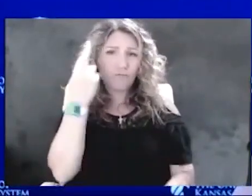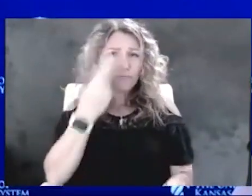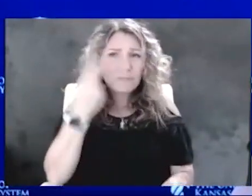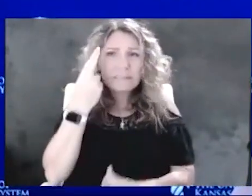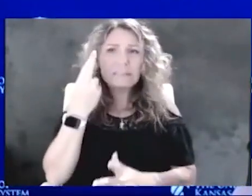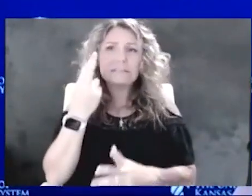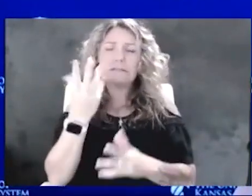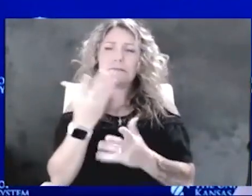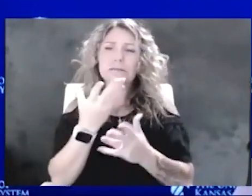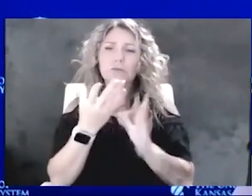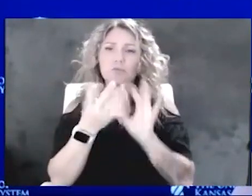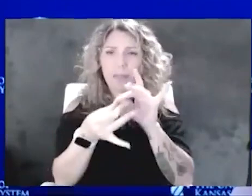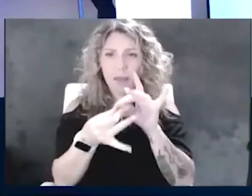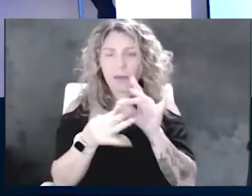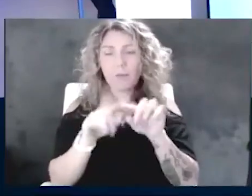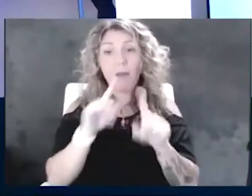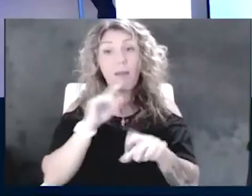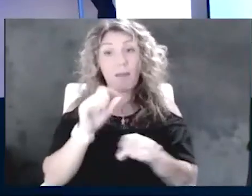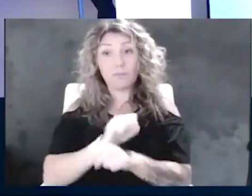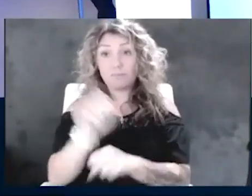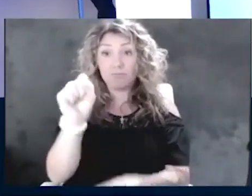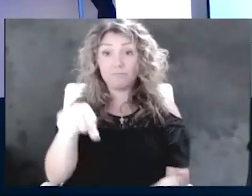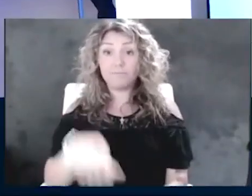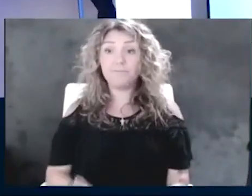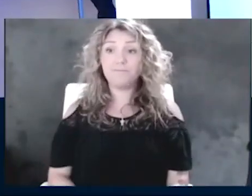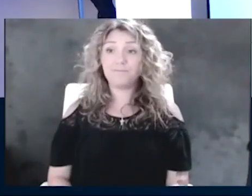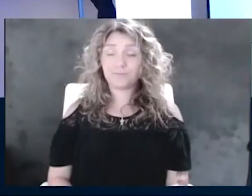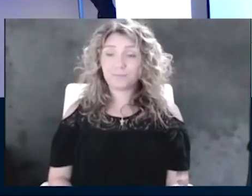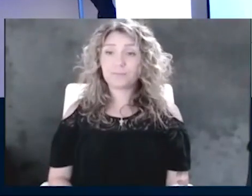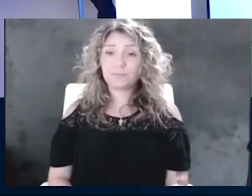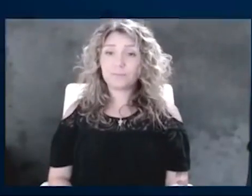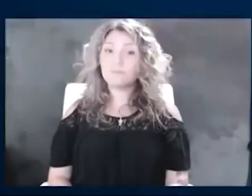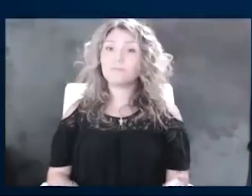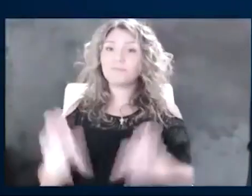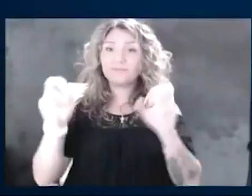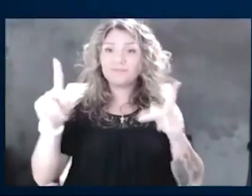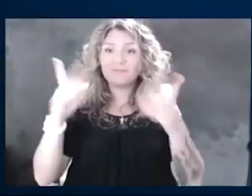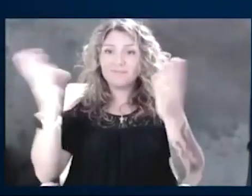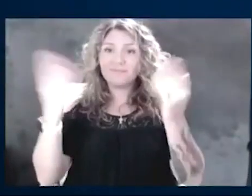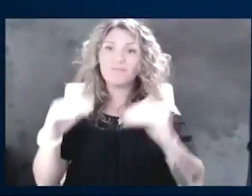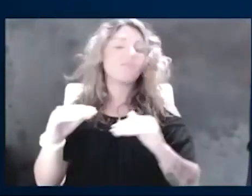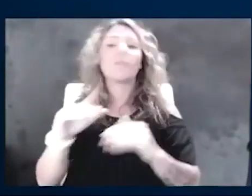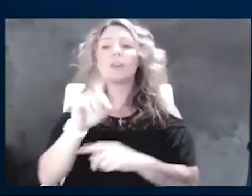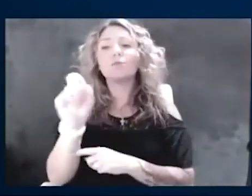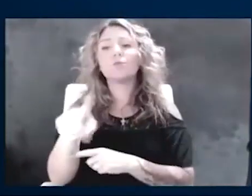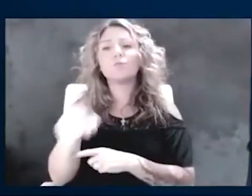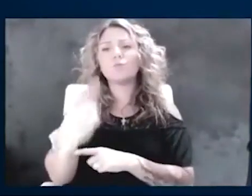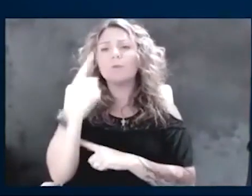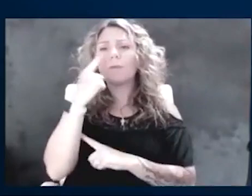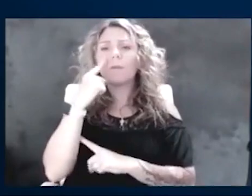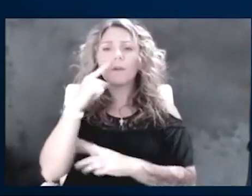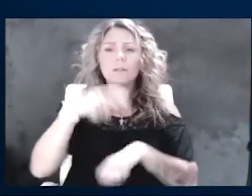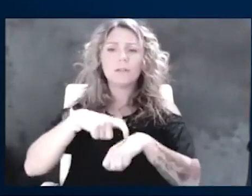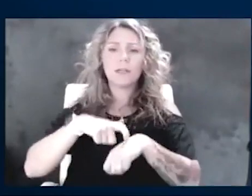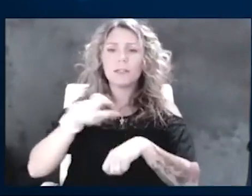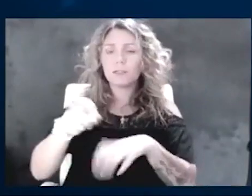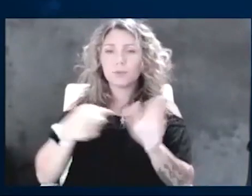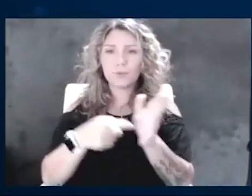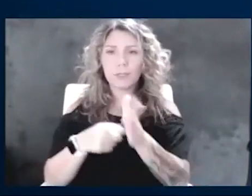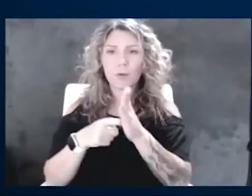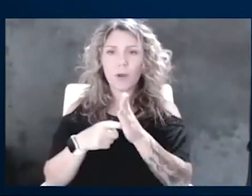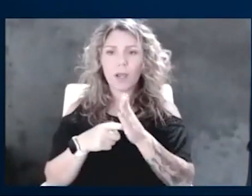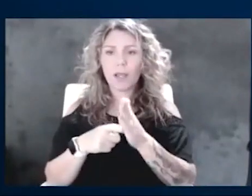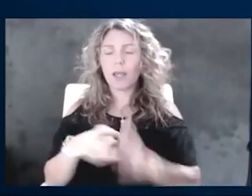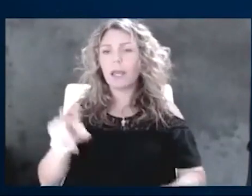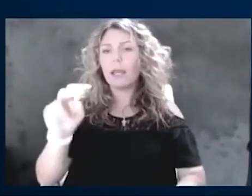absolutely. Okay. Okay, next question is, do you think it's time that we need to start requiring N95